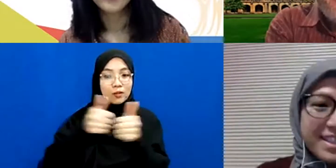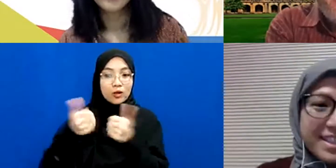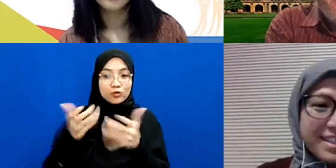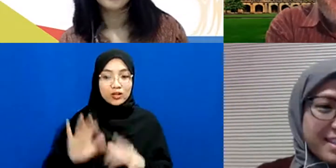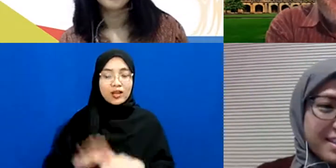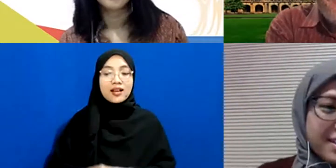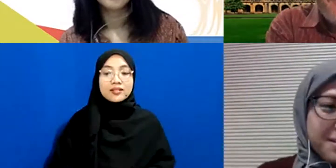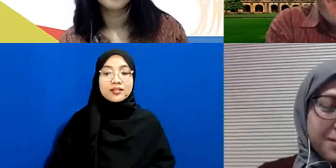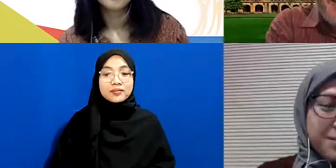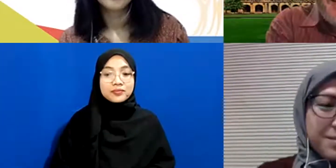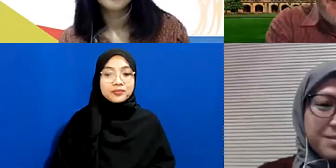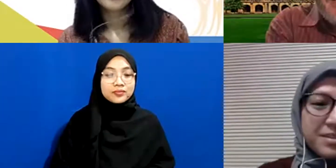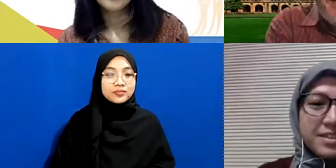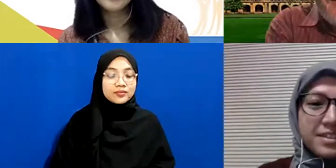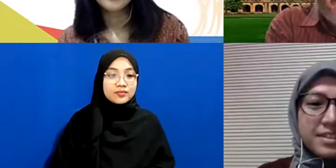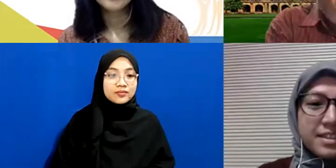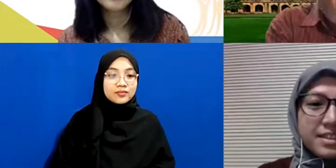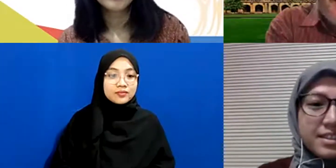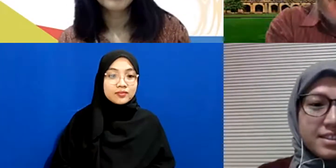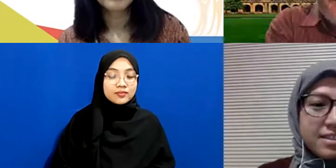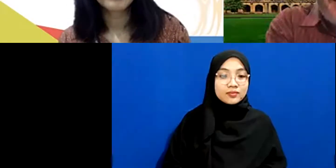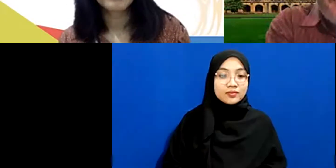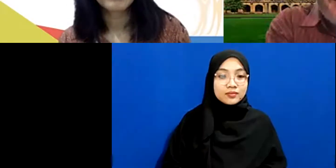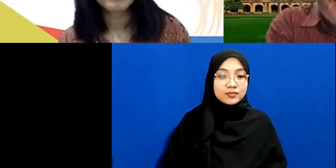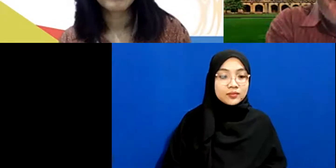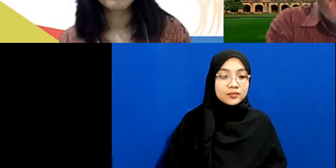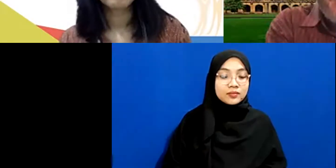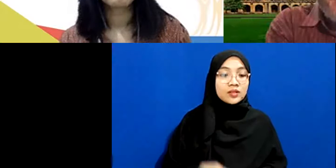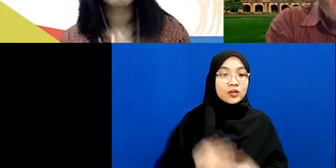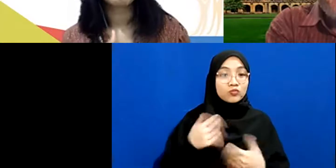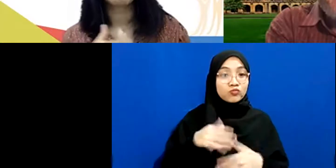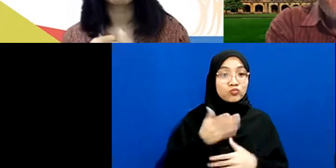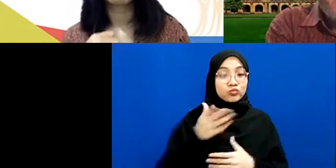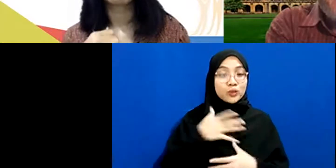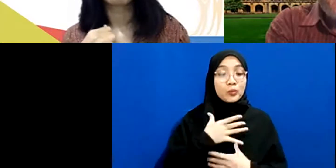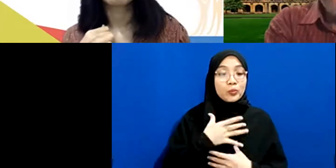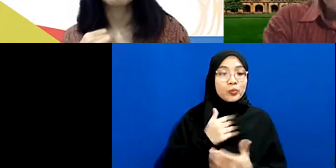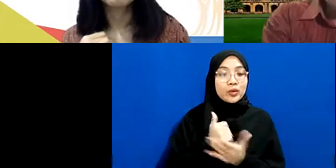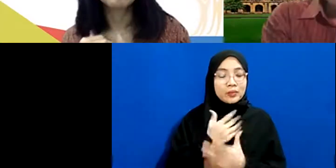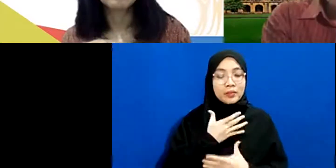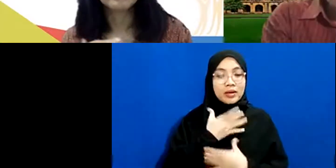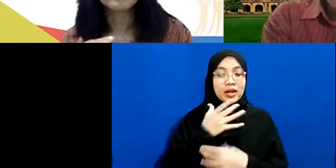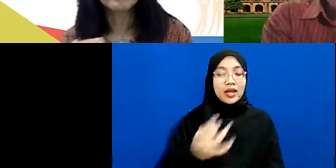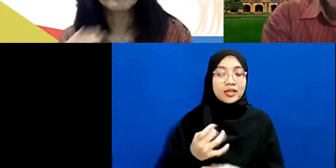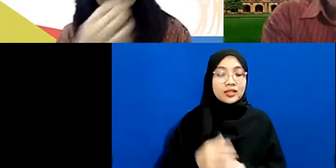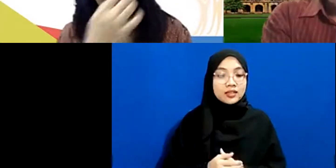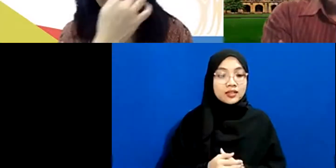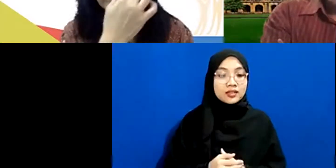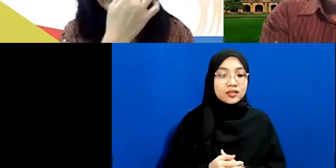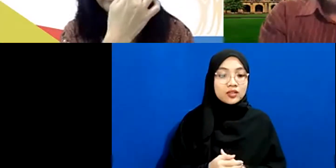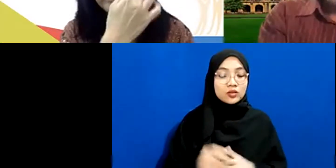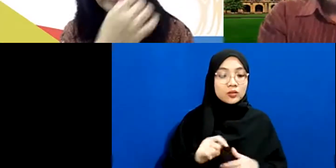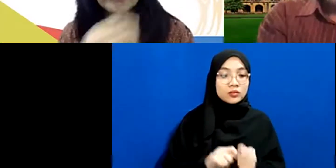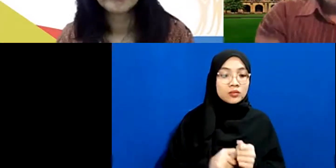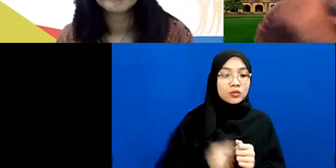you. That's a really interesting response, Dewey. I think I've